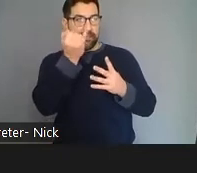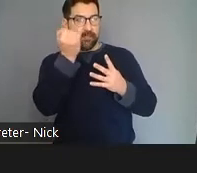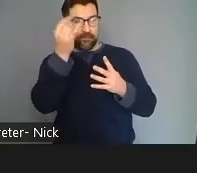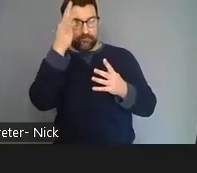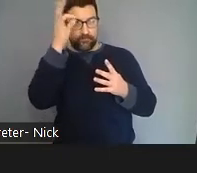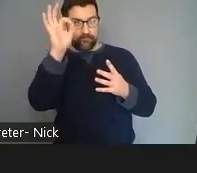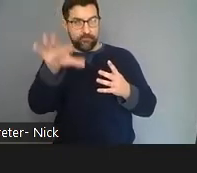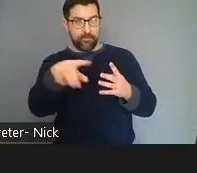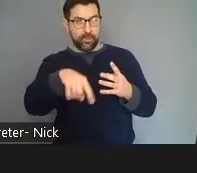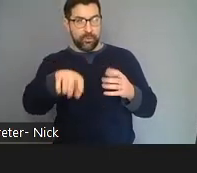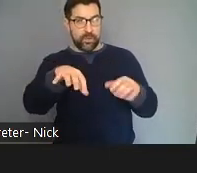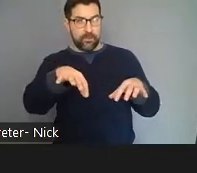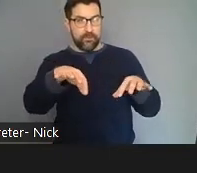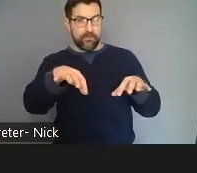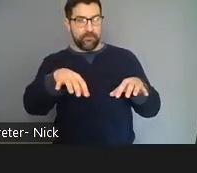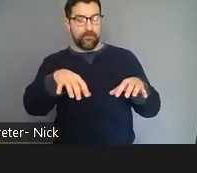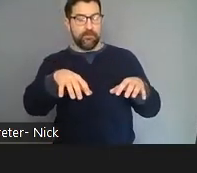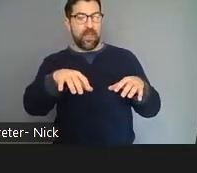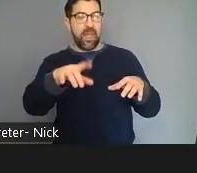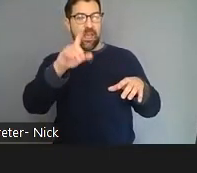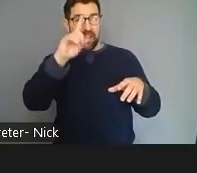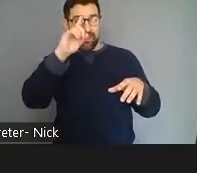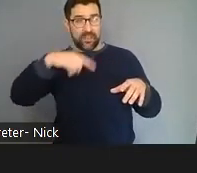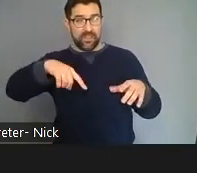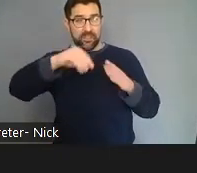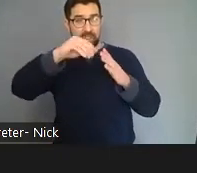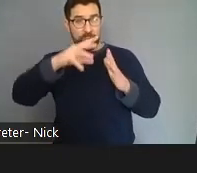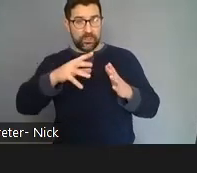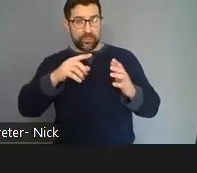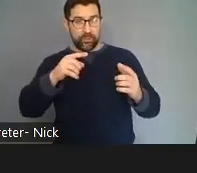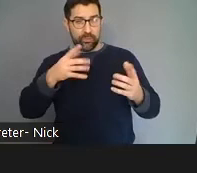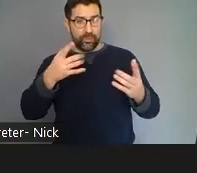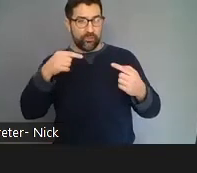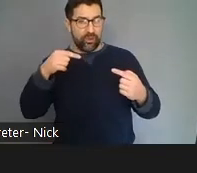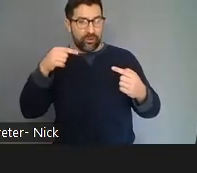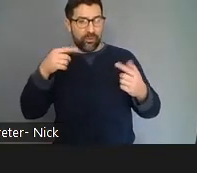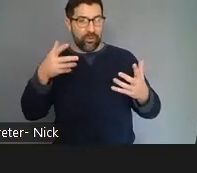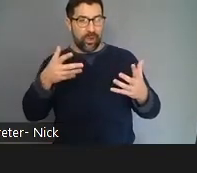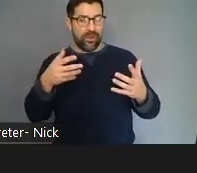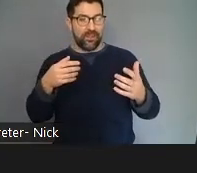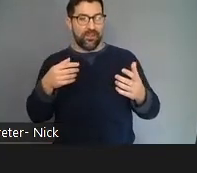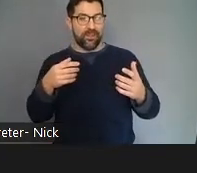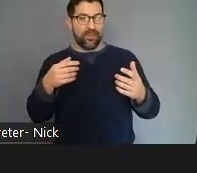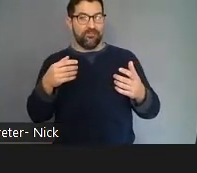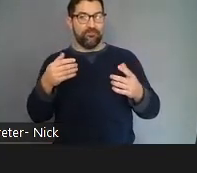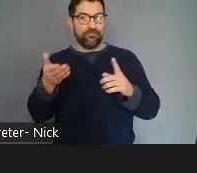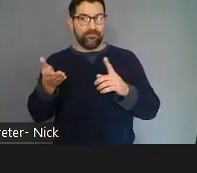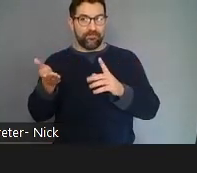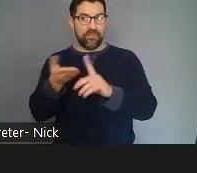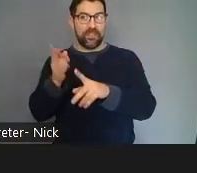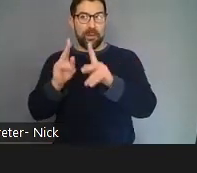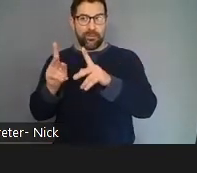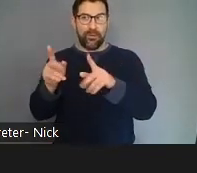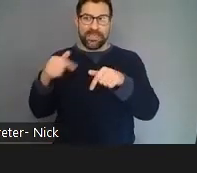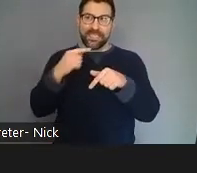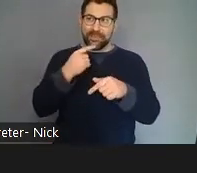that a lot of what us students struggle with is sort of getting people to take us seriously.